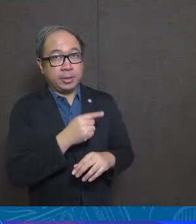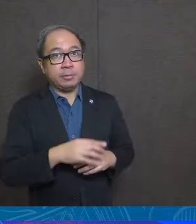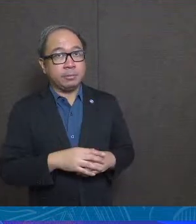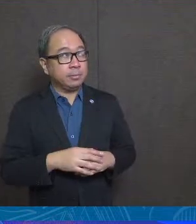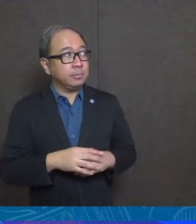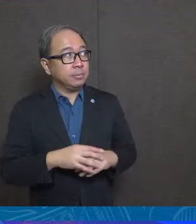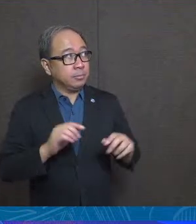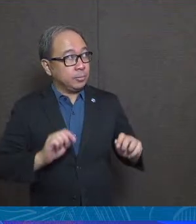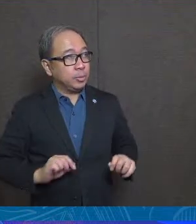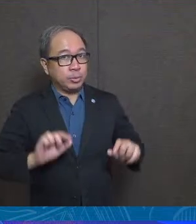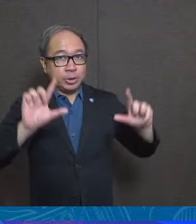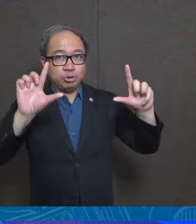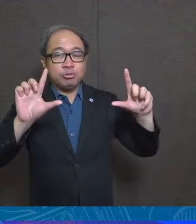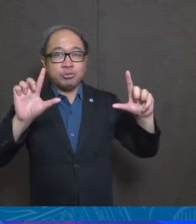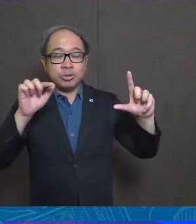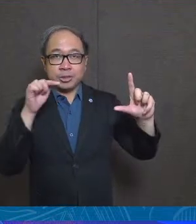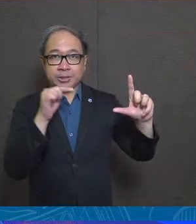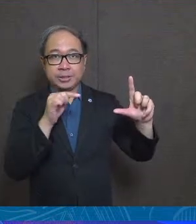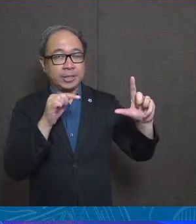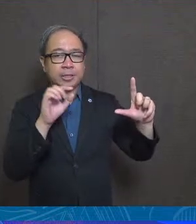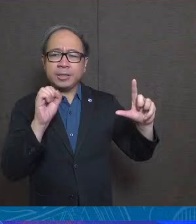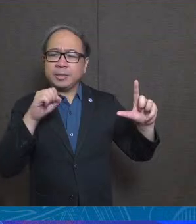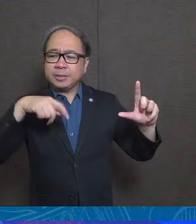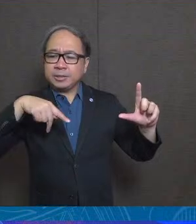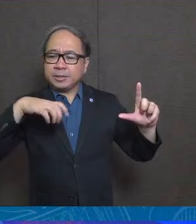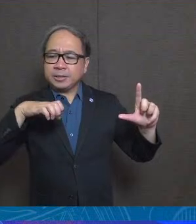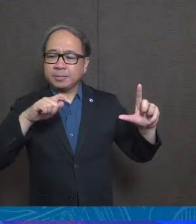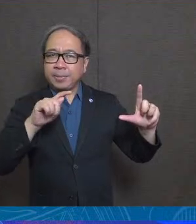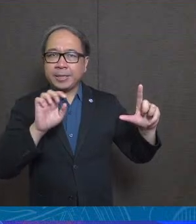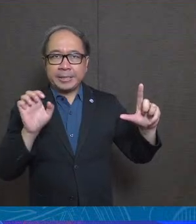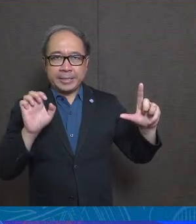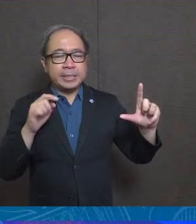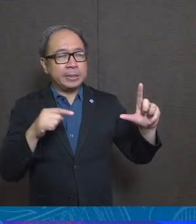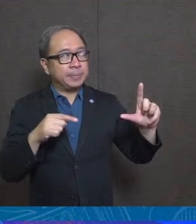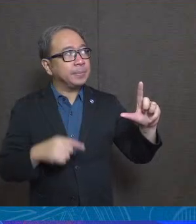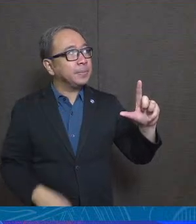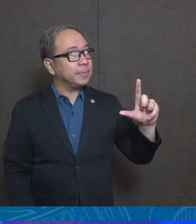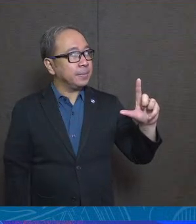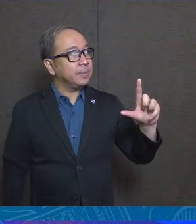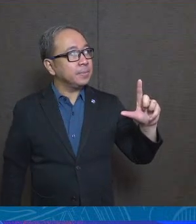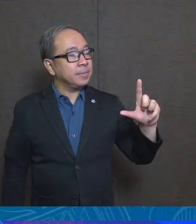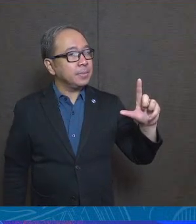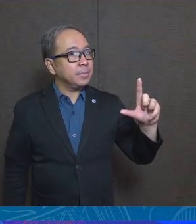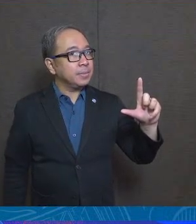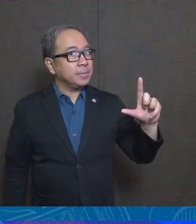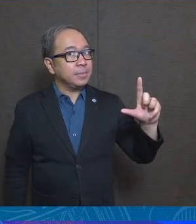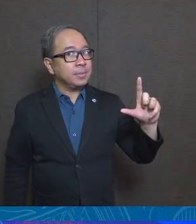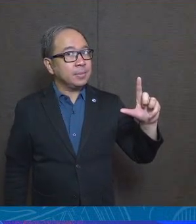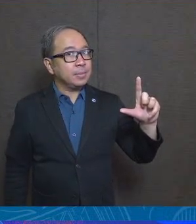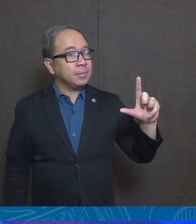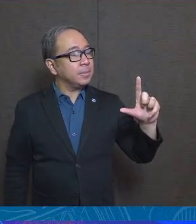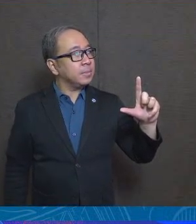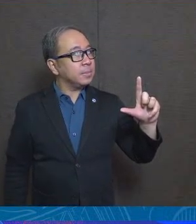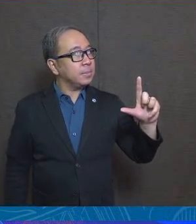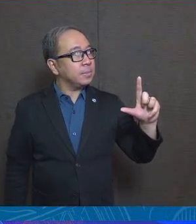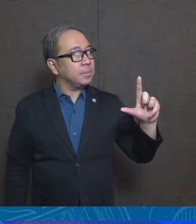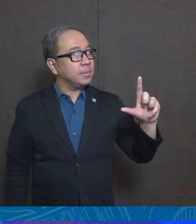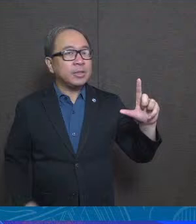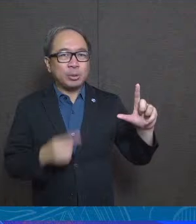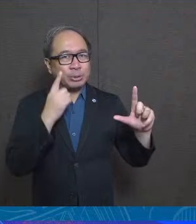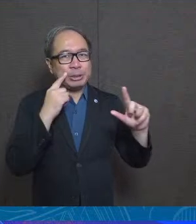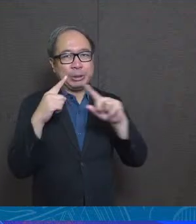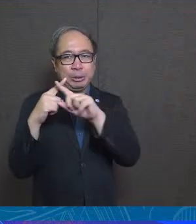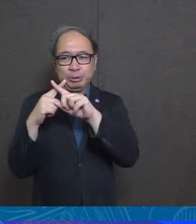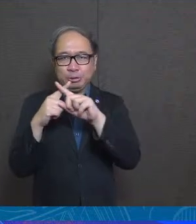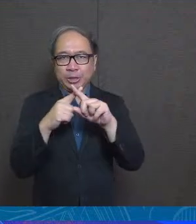this is the screen of the SPECT Pro. And this side. Then everything is in Japanese, so